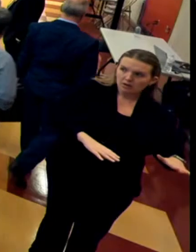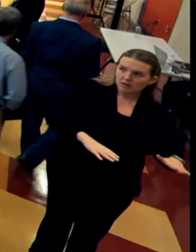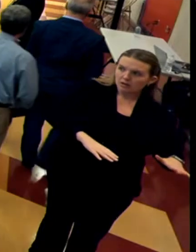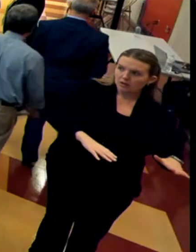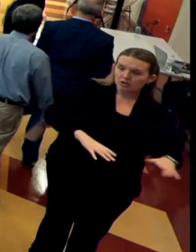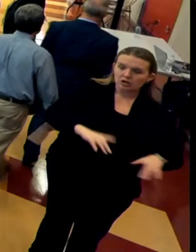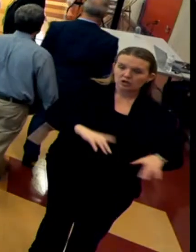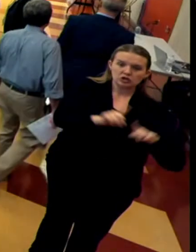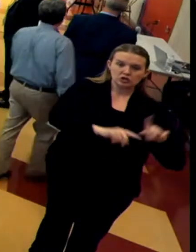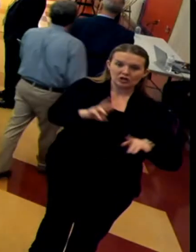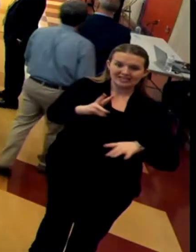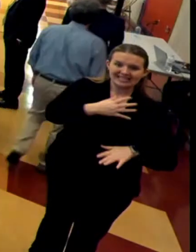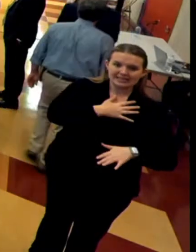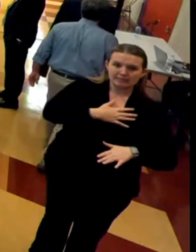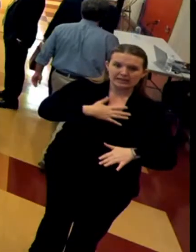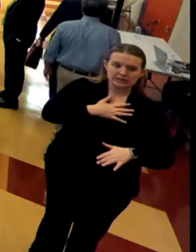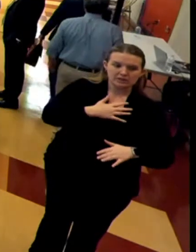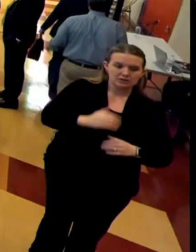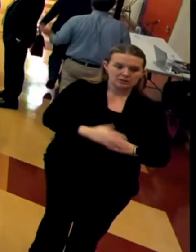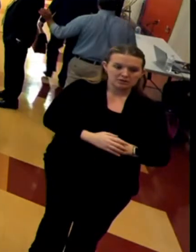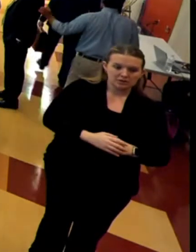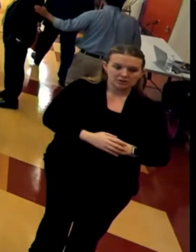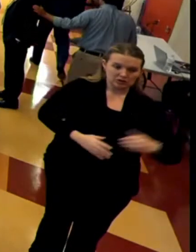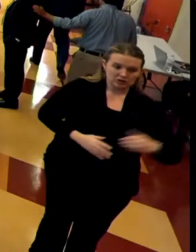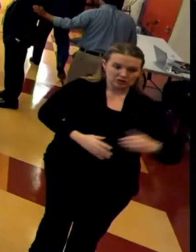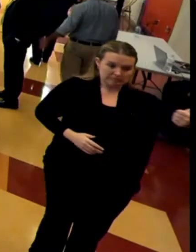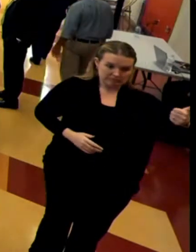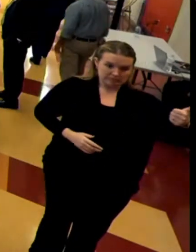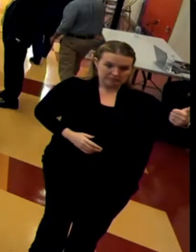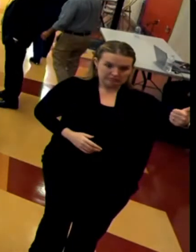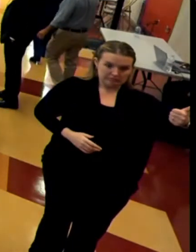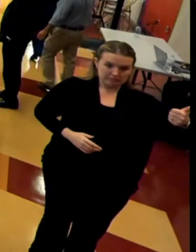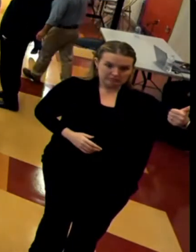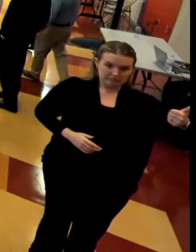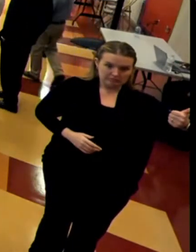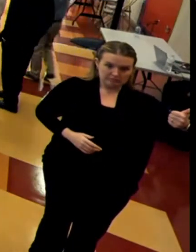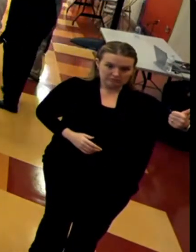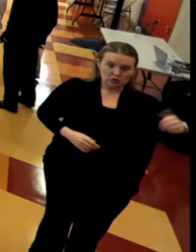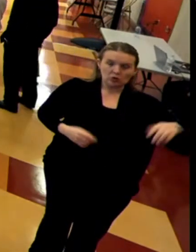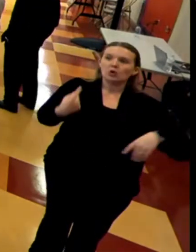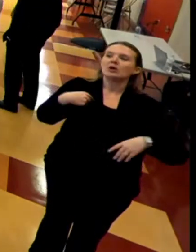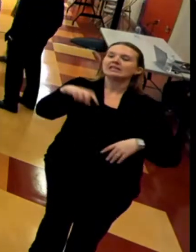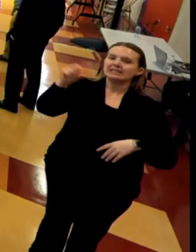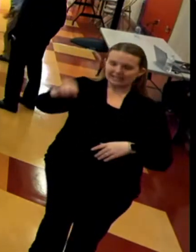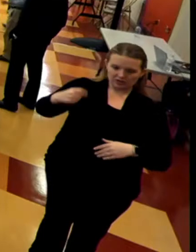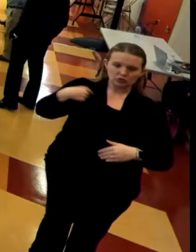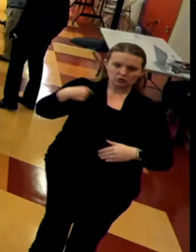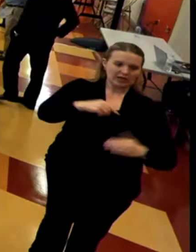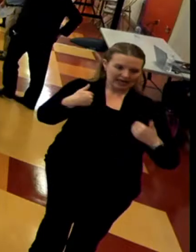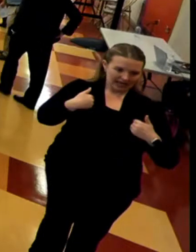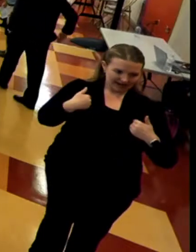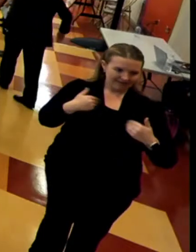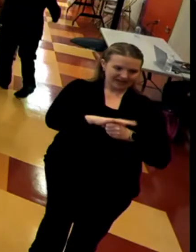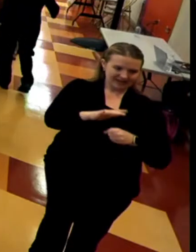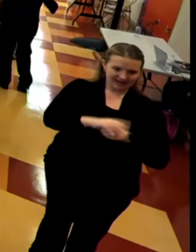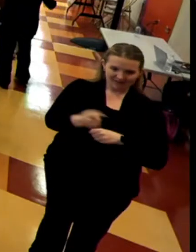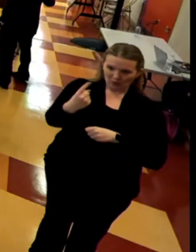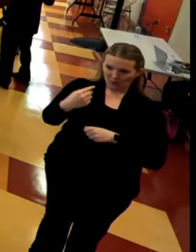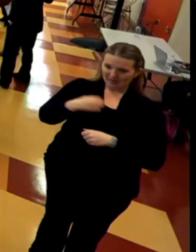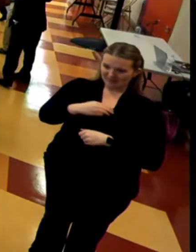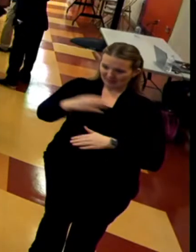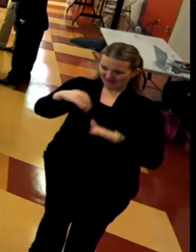Star 6, please. Yes, I'm getting a thumbs up that they are. Are you Oh, okay. We are at a quorum. We have an additional member just walking